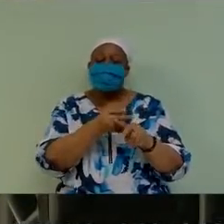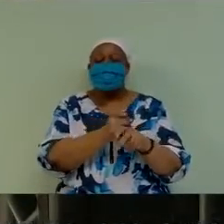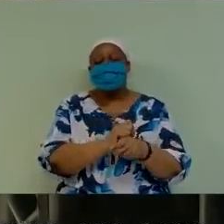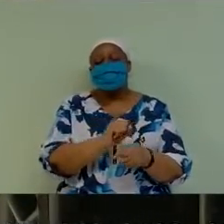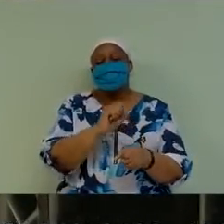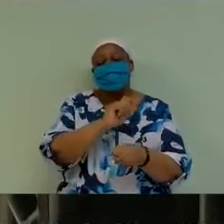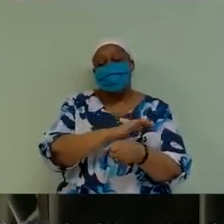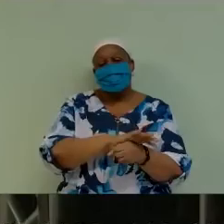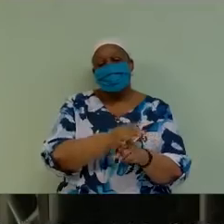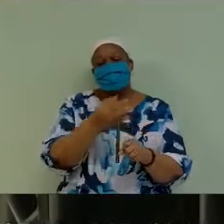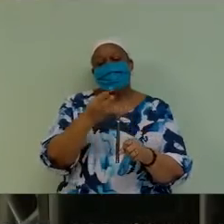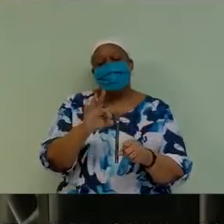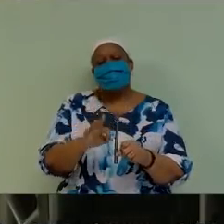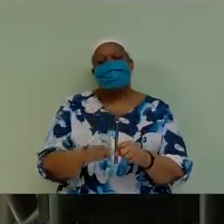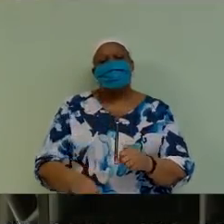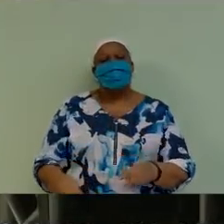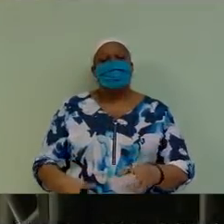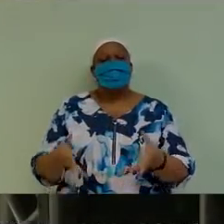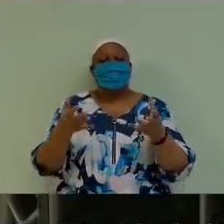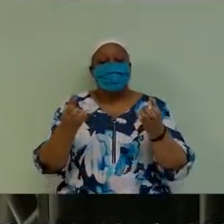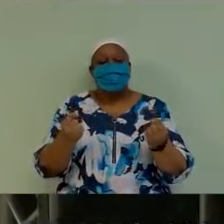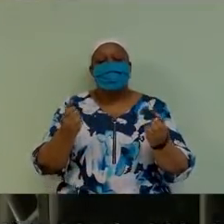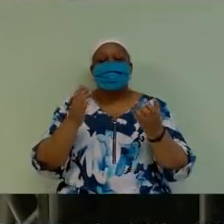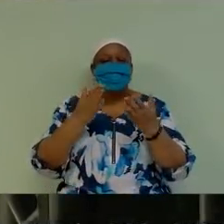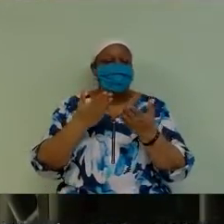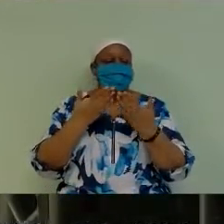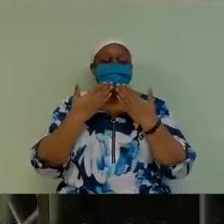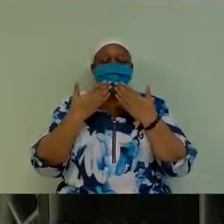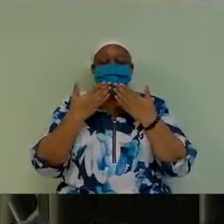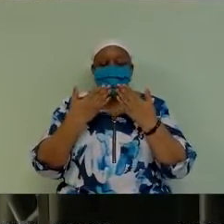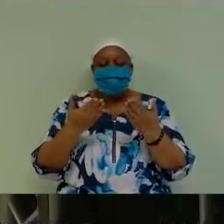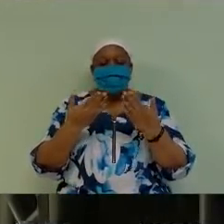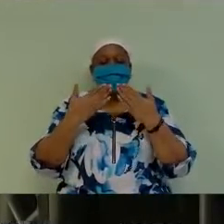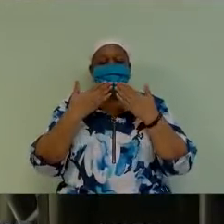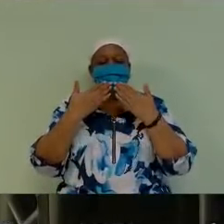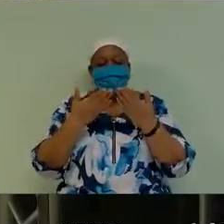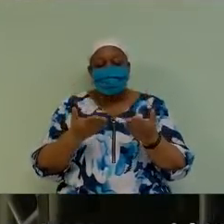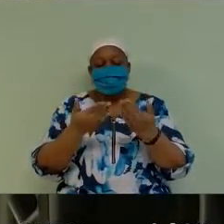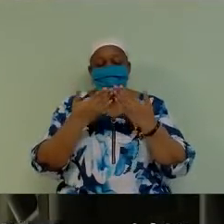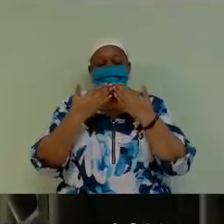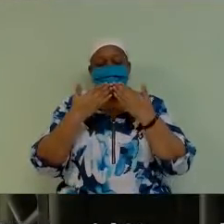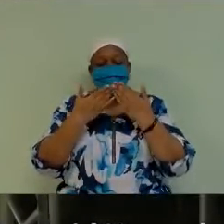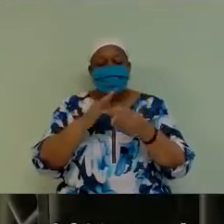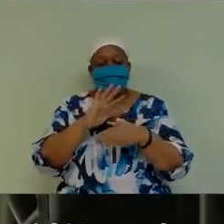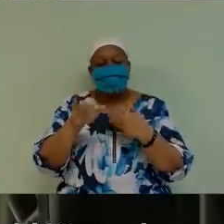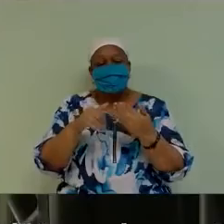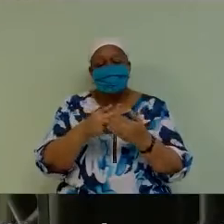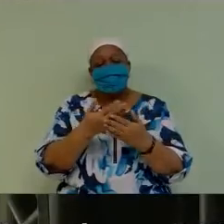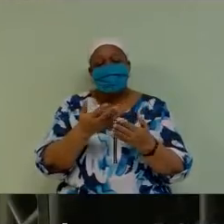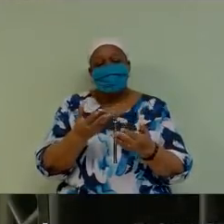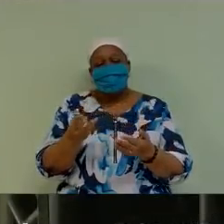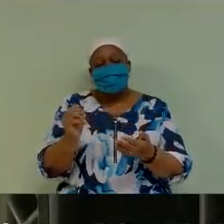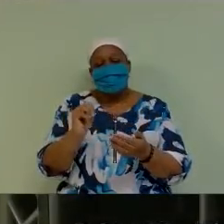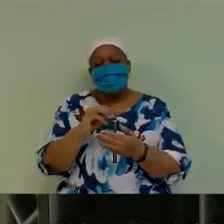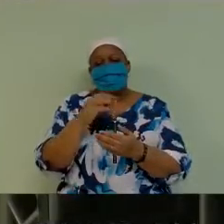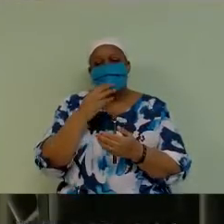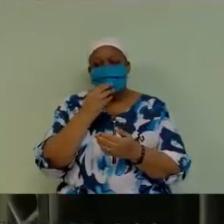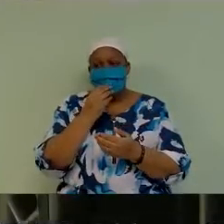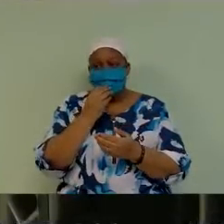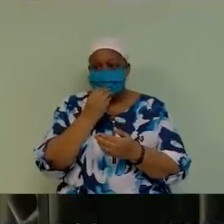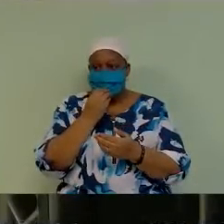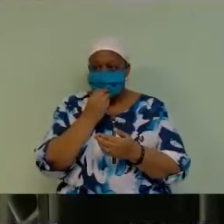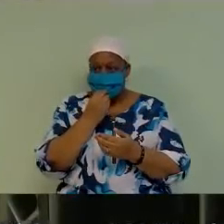from the pandemic. And so I want to just give a high note of praise and gratitude to all those who would have participated. And that brings